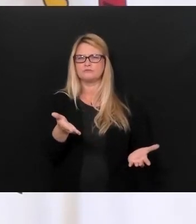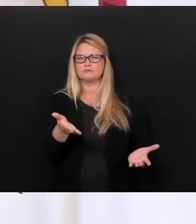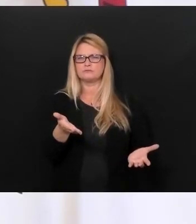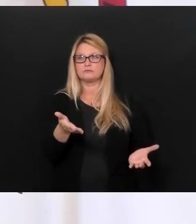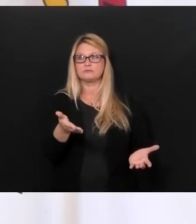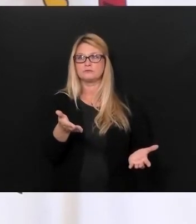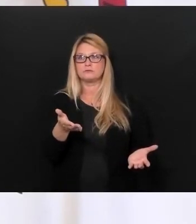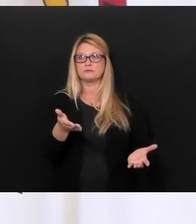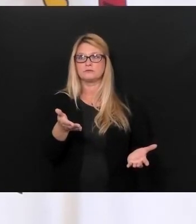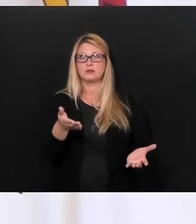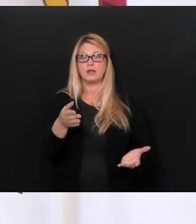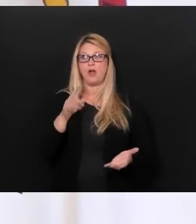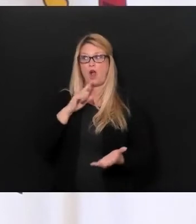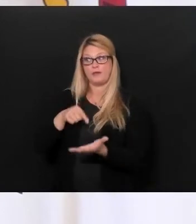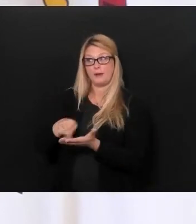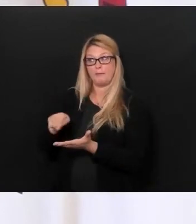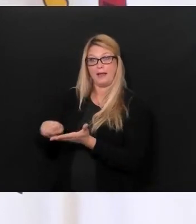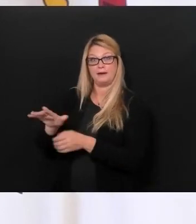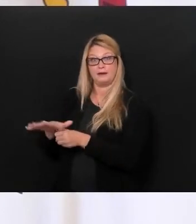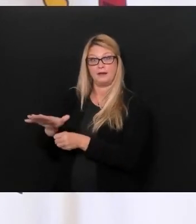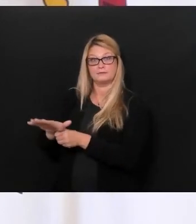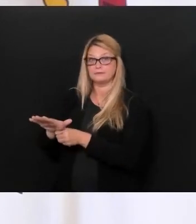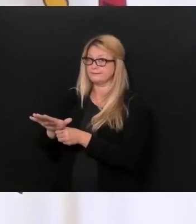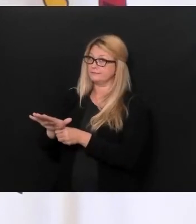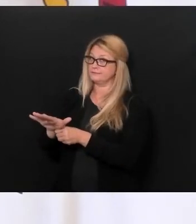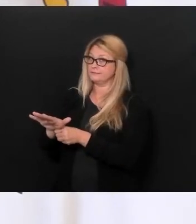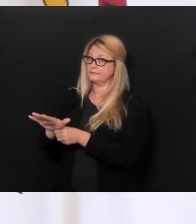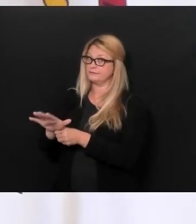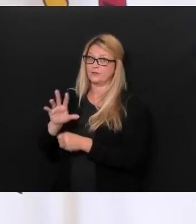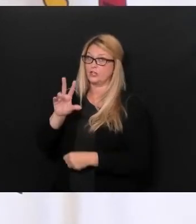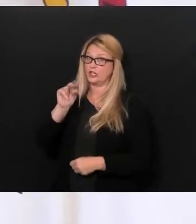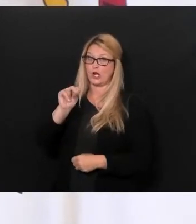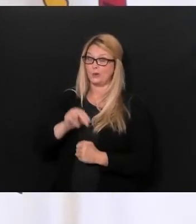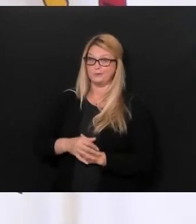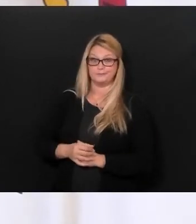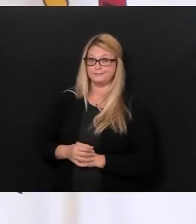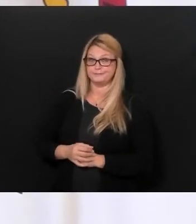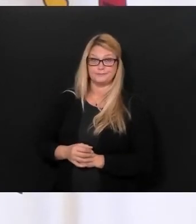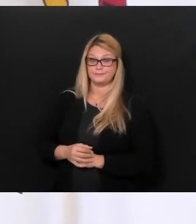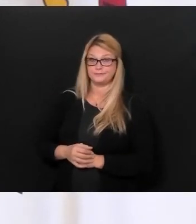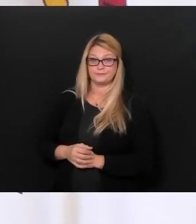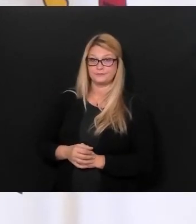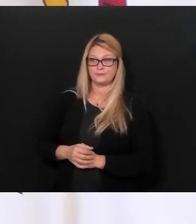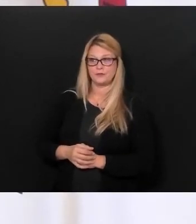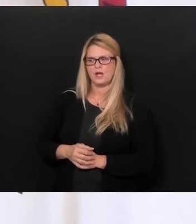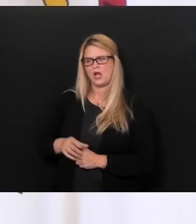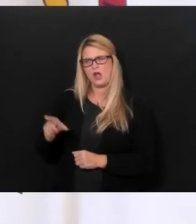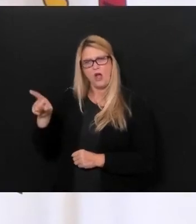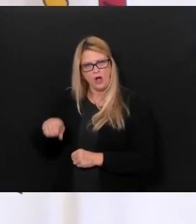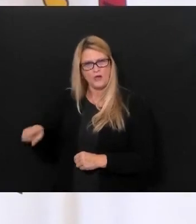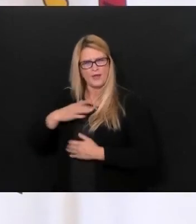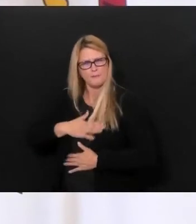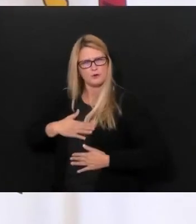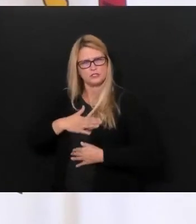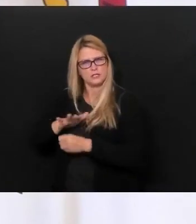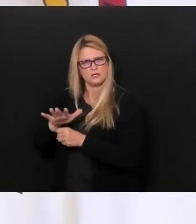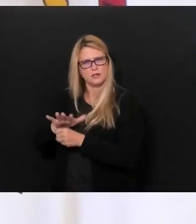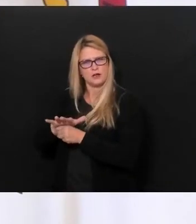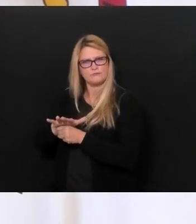are they compensated enough? The answer is no way. Are they appreciated enough?